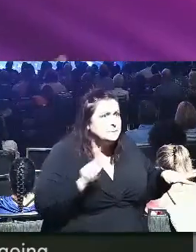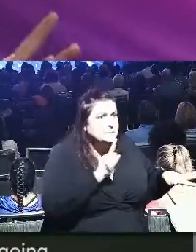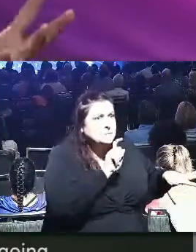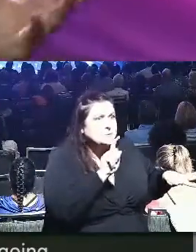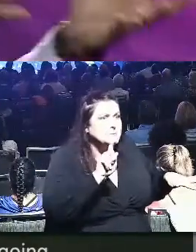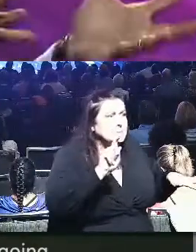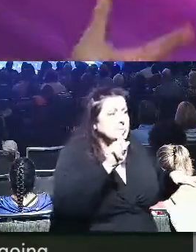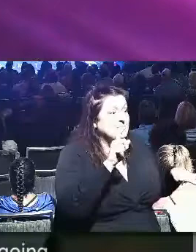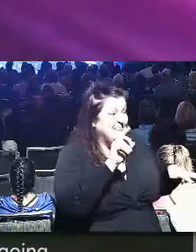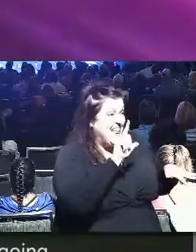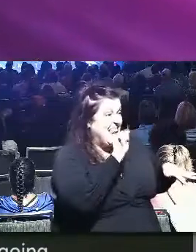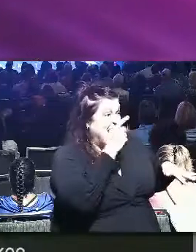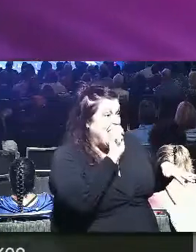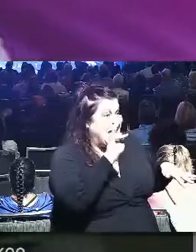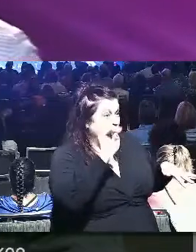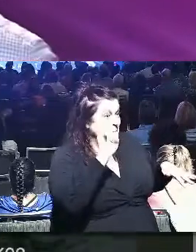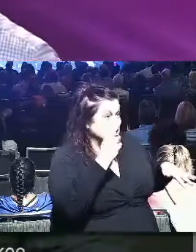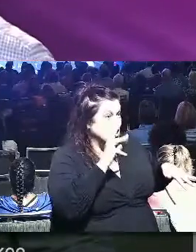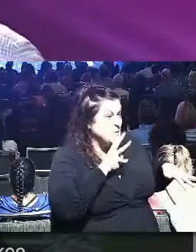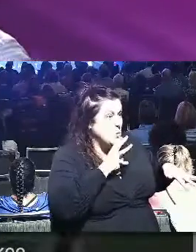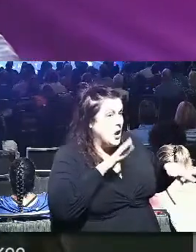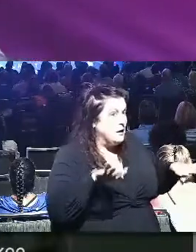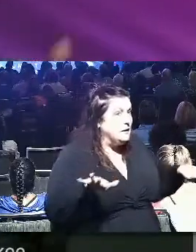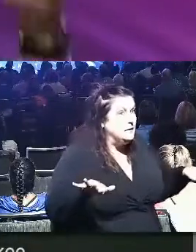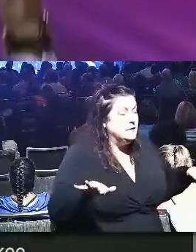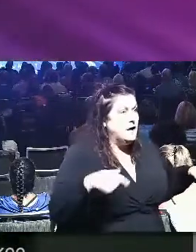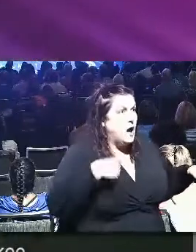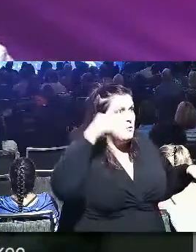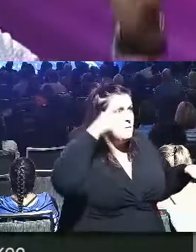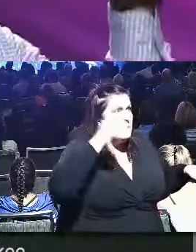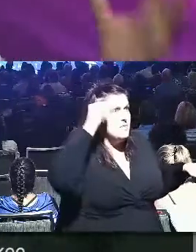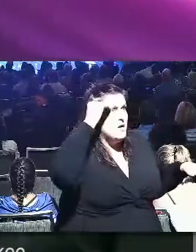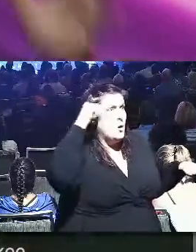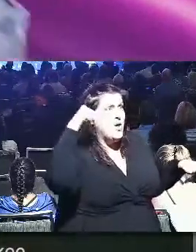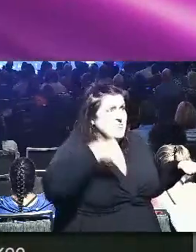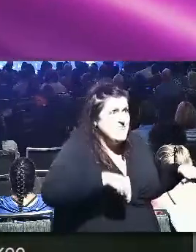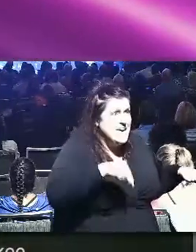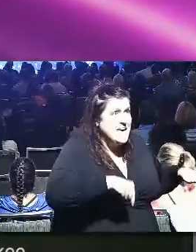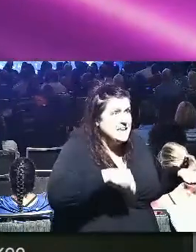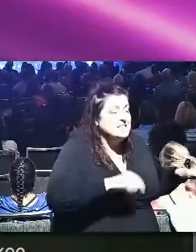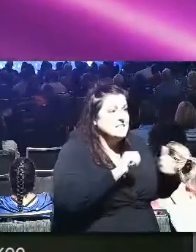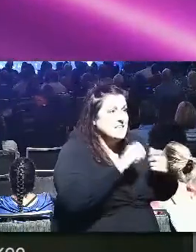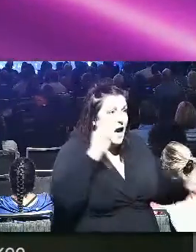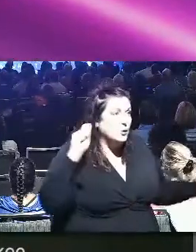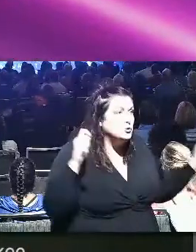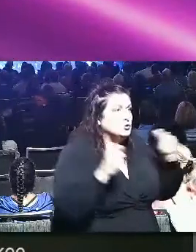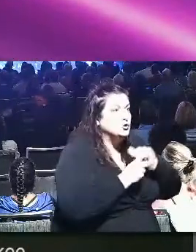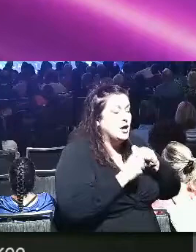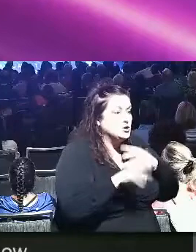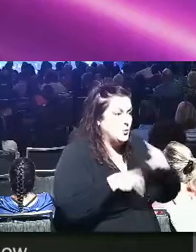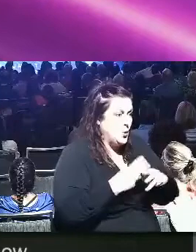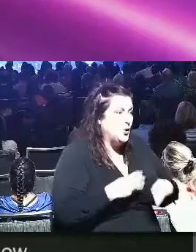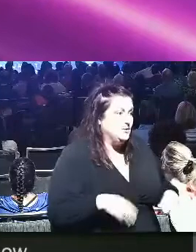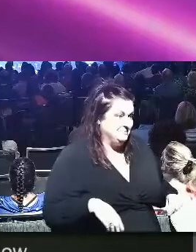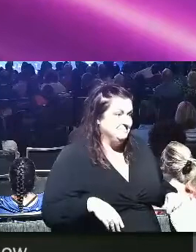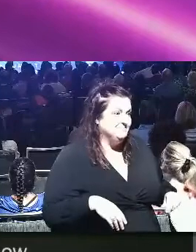Milwaukee, into the Lake Michigan waters. And I remember just thinking, this is how you change the world.